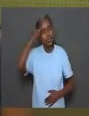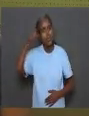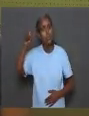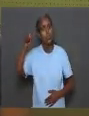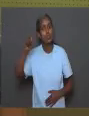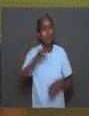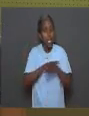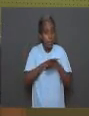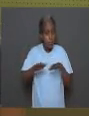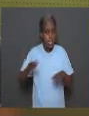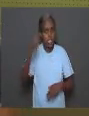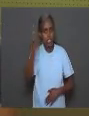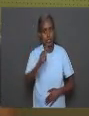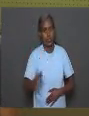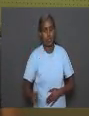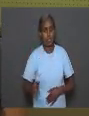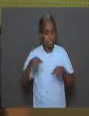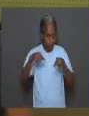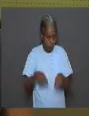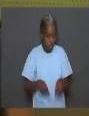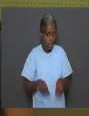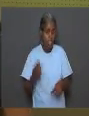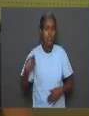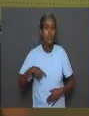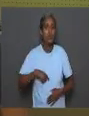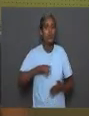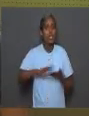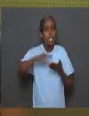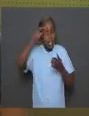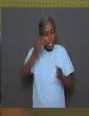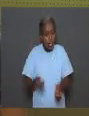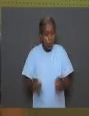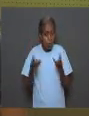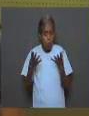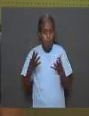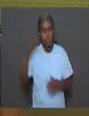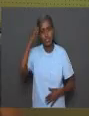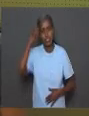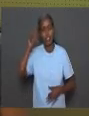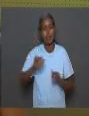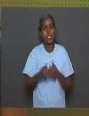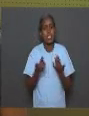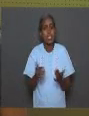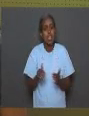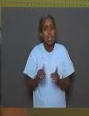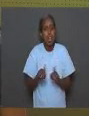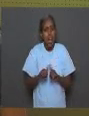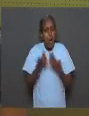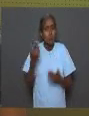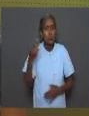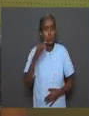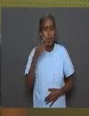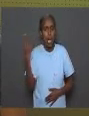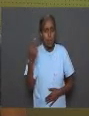plane geometry. Today, we will learn more theorems and how to apply them to